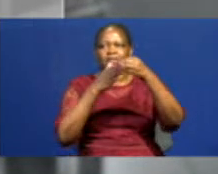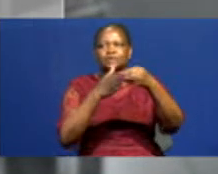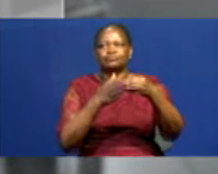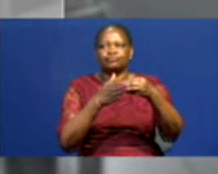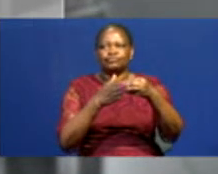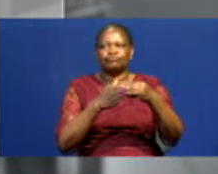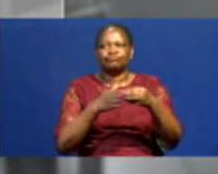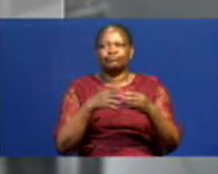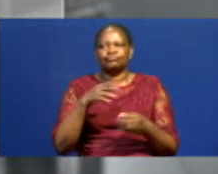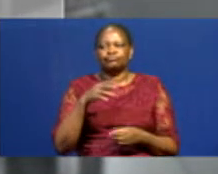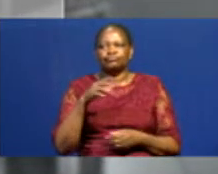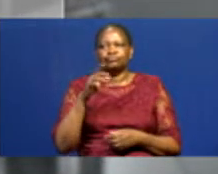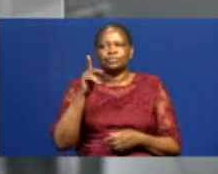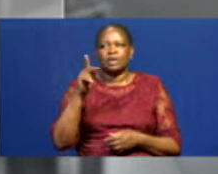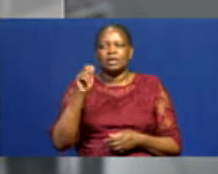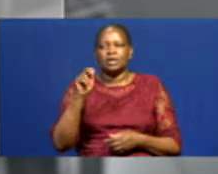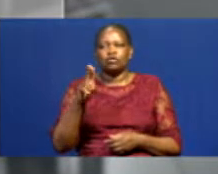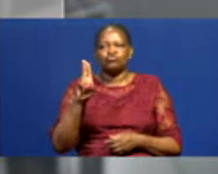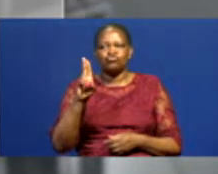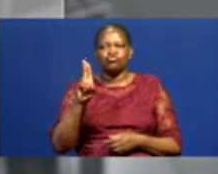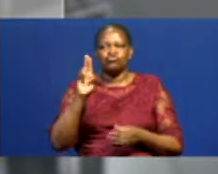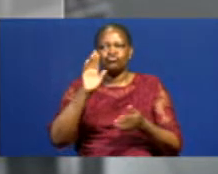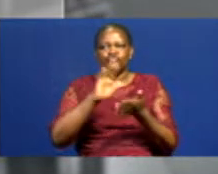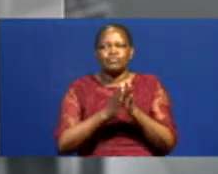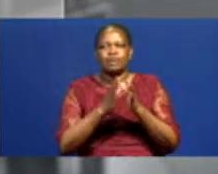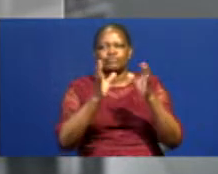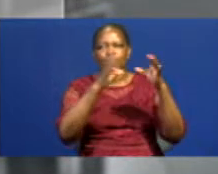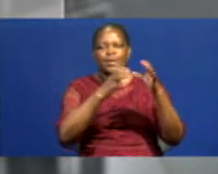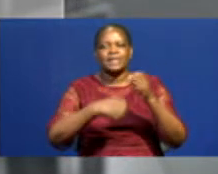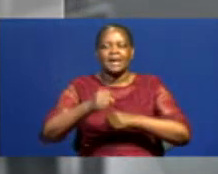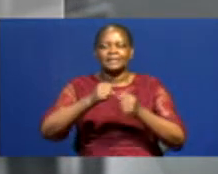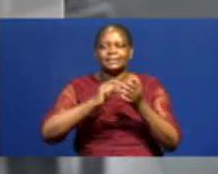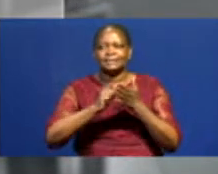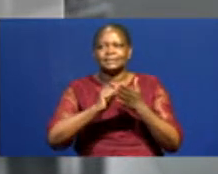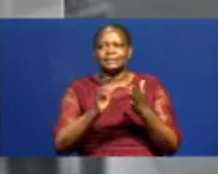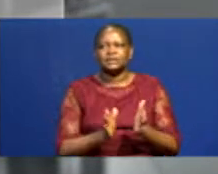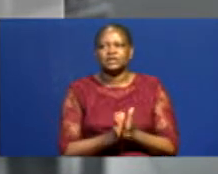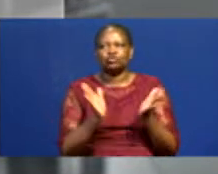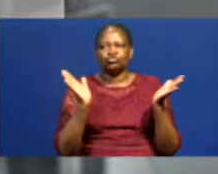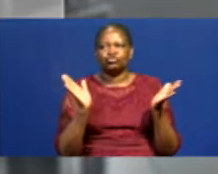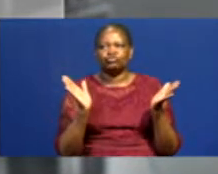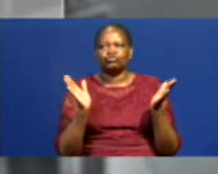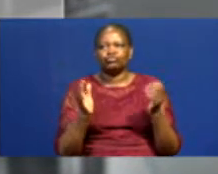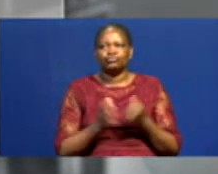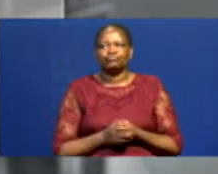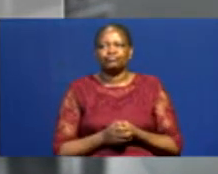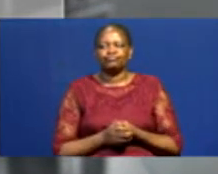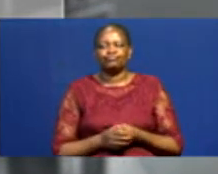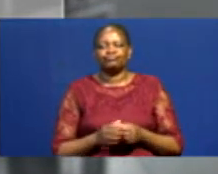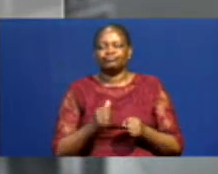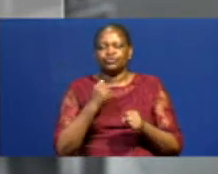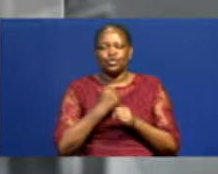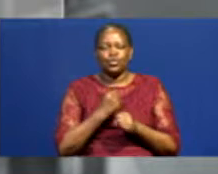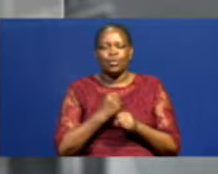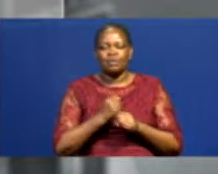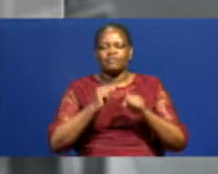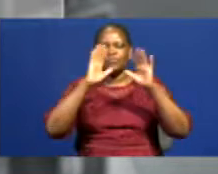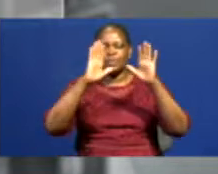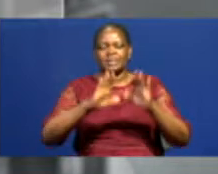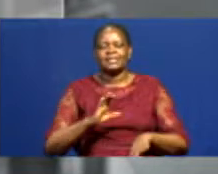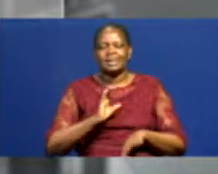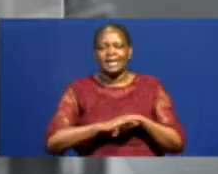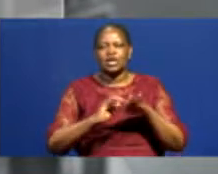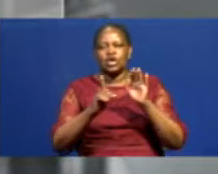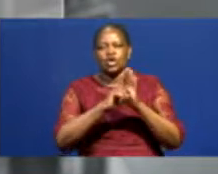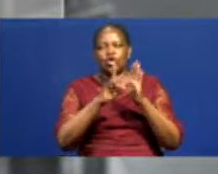Kenya Africa Union, Murumbi became the party's acting secretary general. He played a key role in securing legal counsel